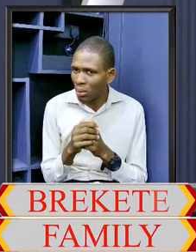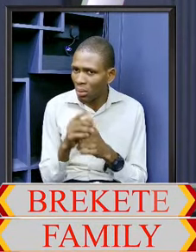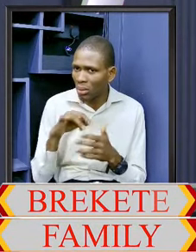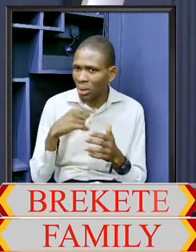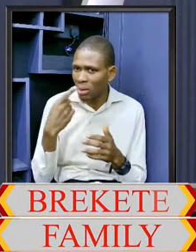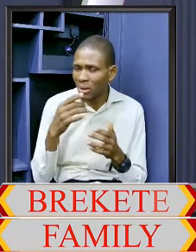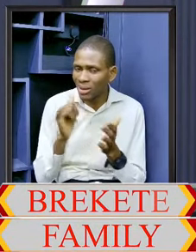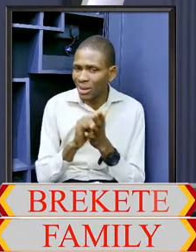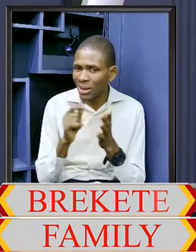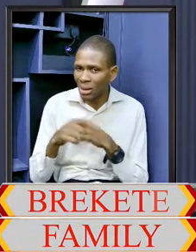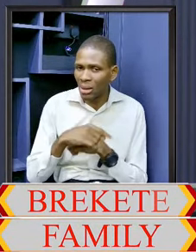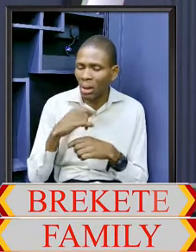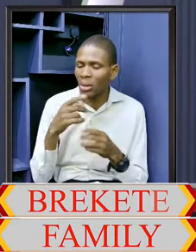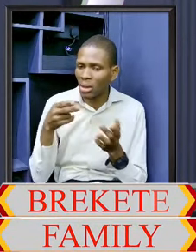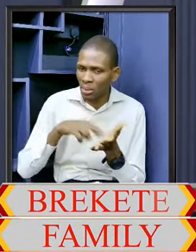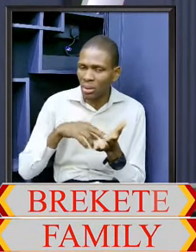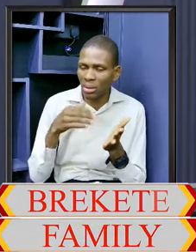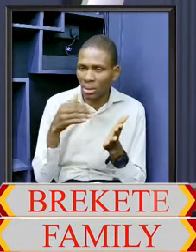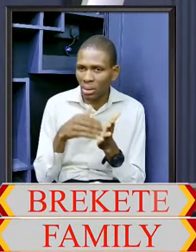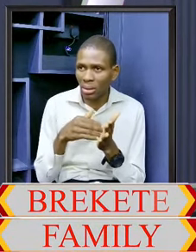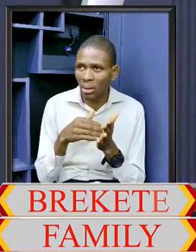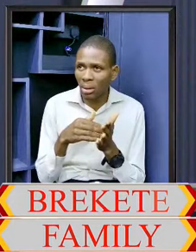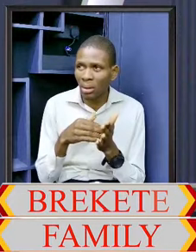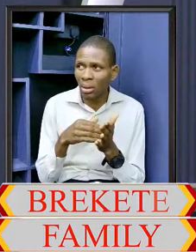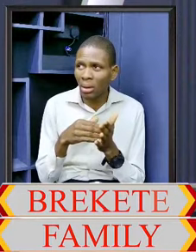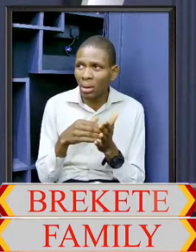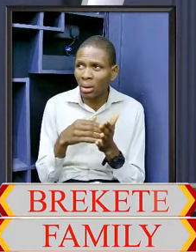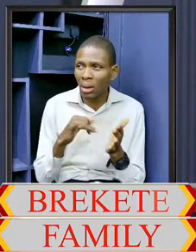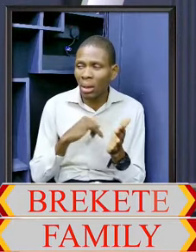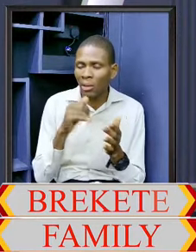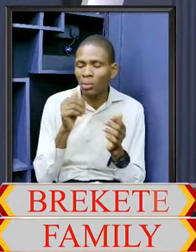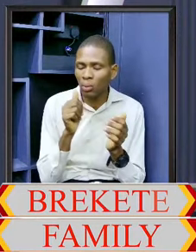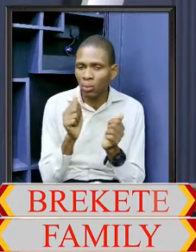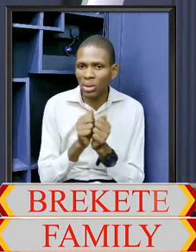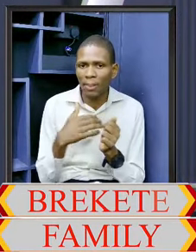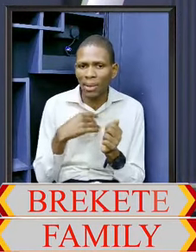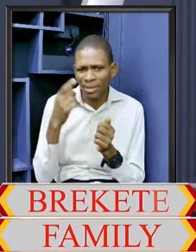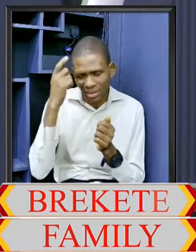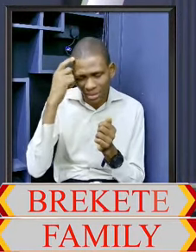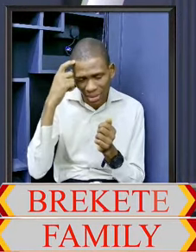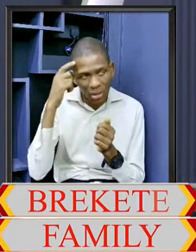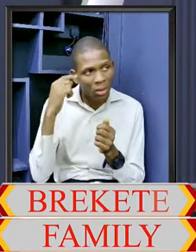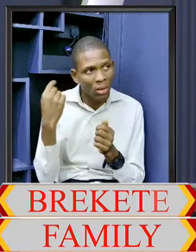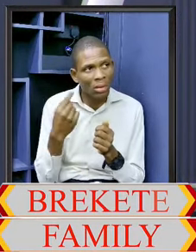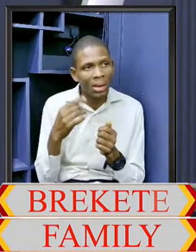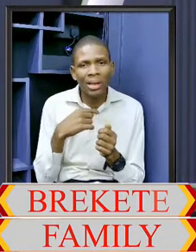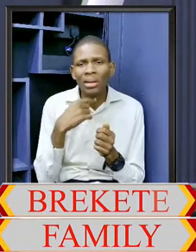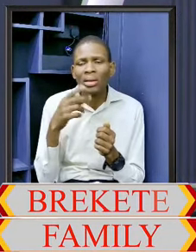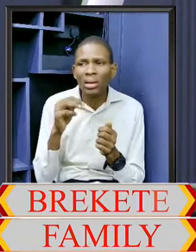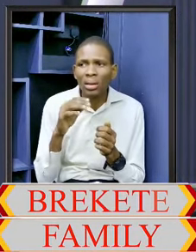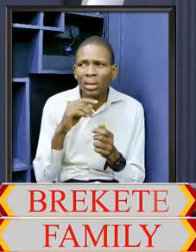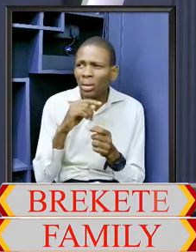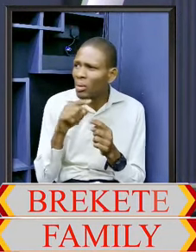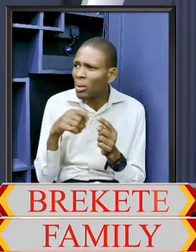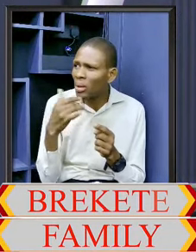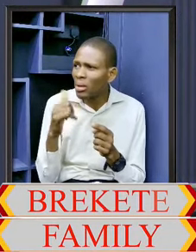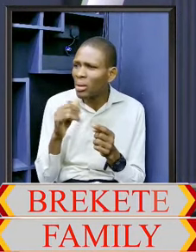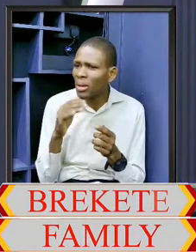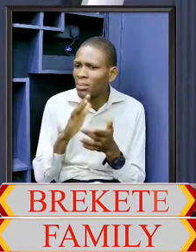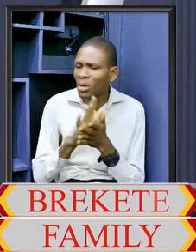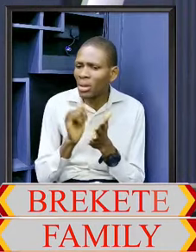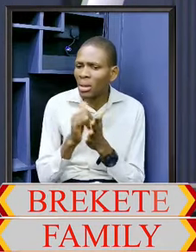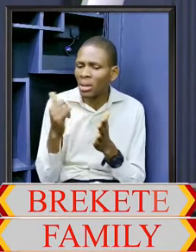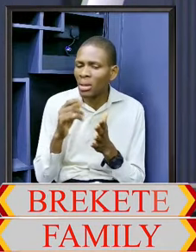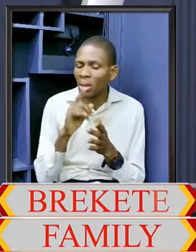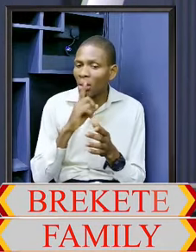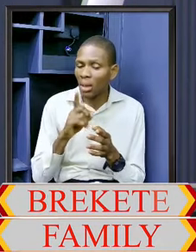and repeat it again. I'm with my sense always. I said that when they believe that they are bona fide members